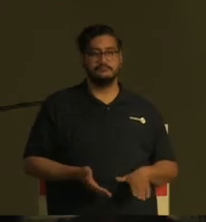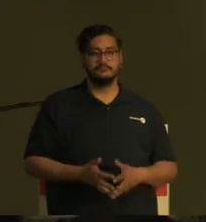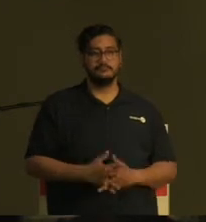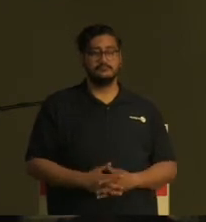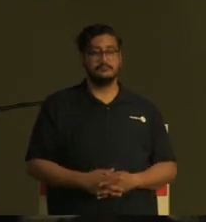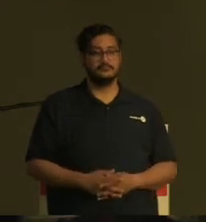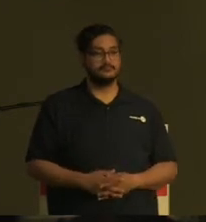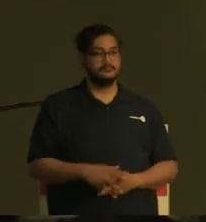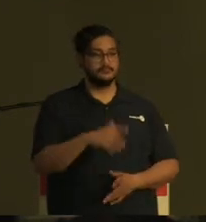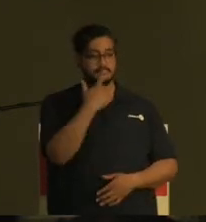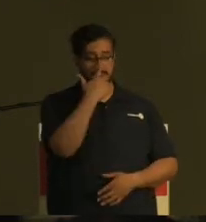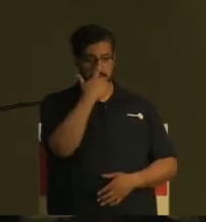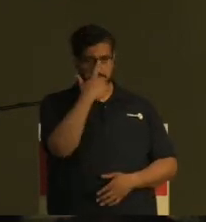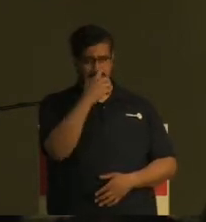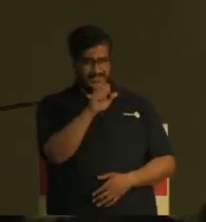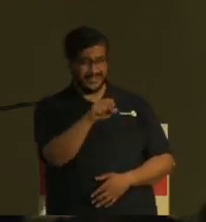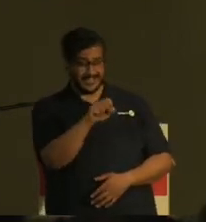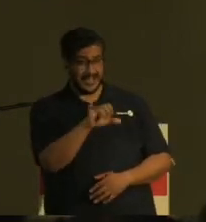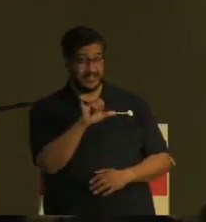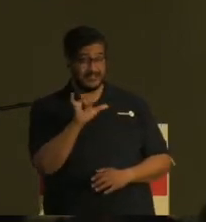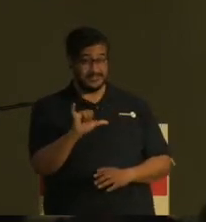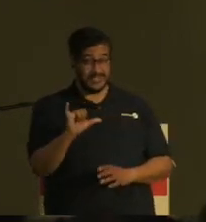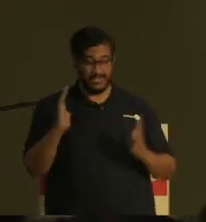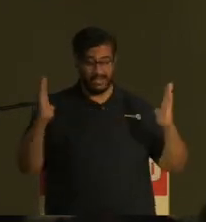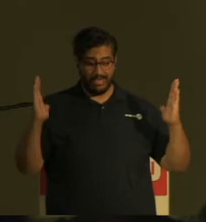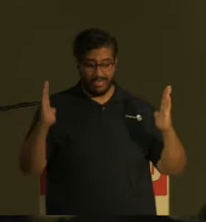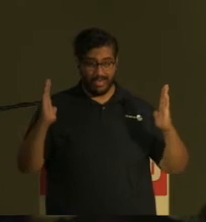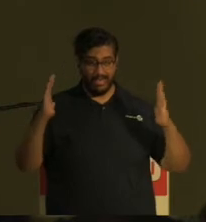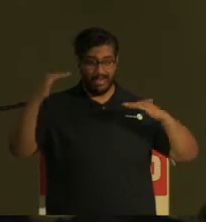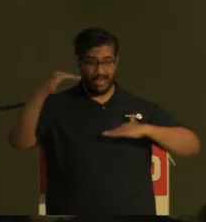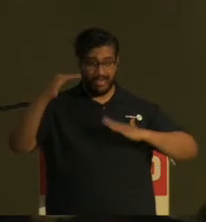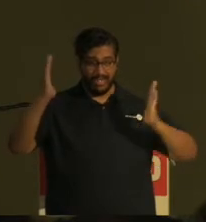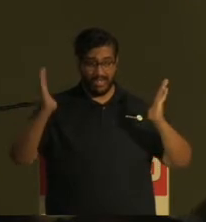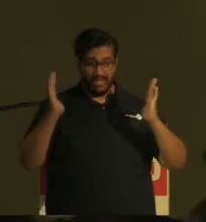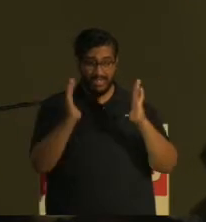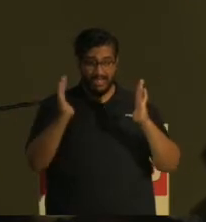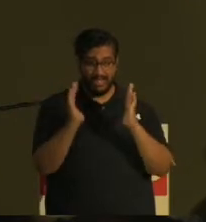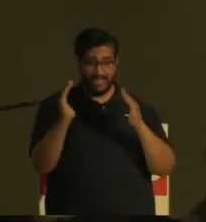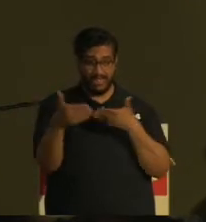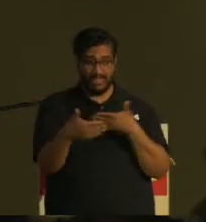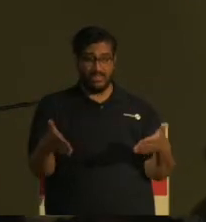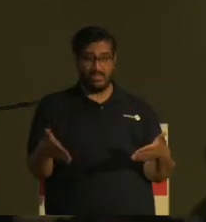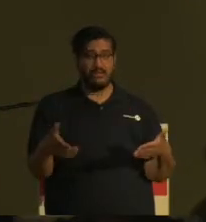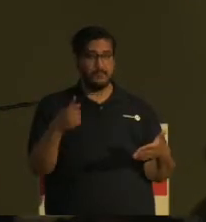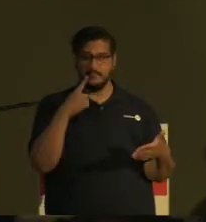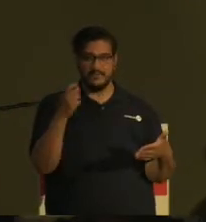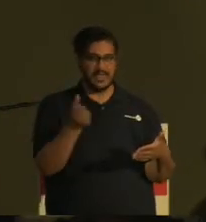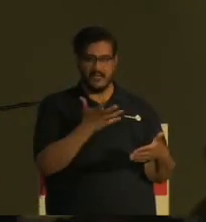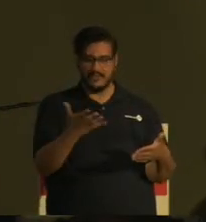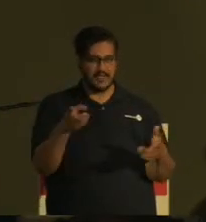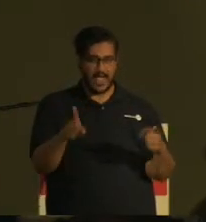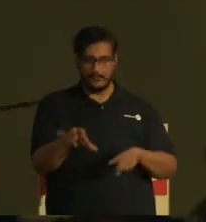Sí, es que es el encierro del encierro del encierro, porque todo ocurre entre esas cuatro paredes del salón